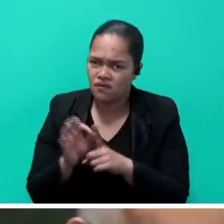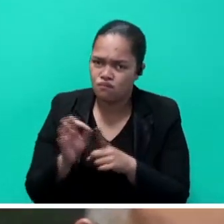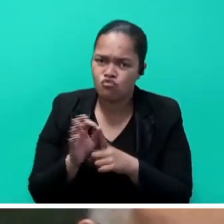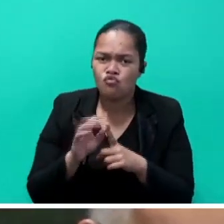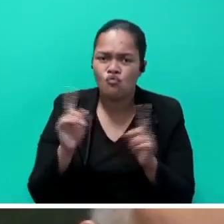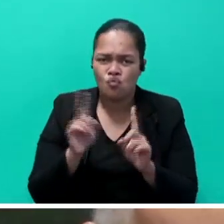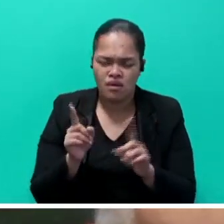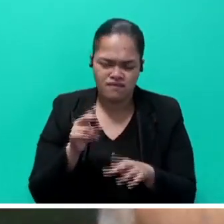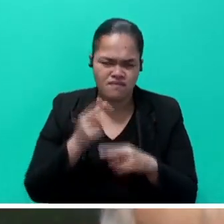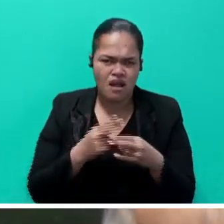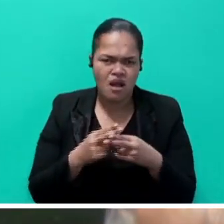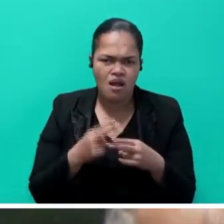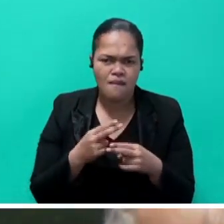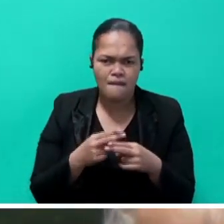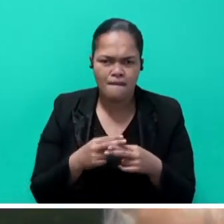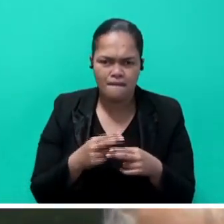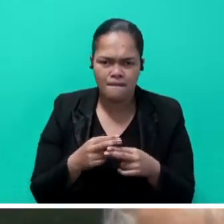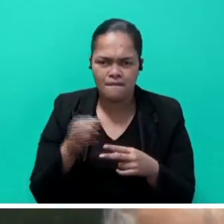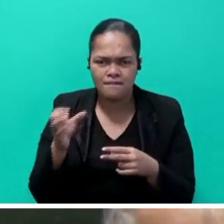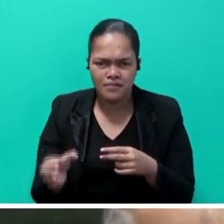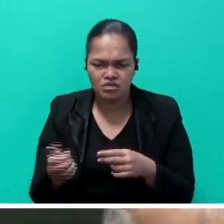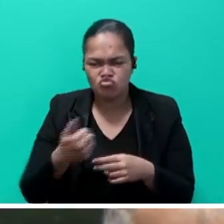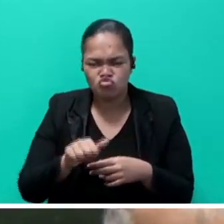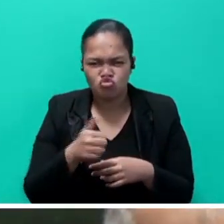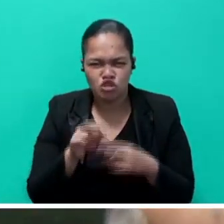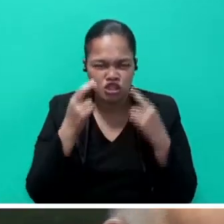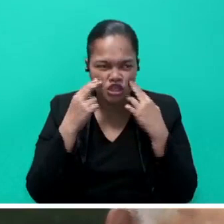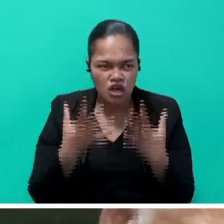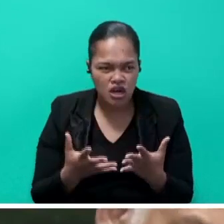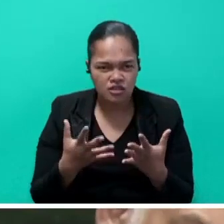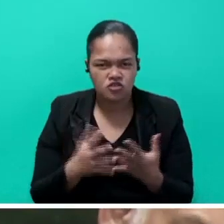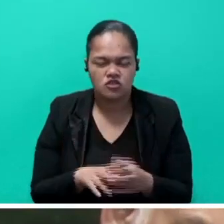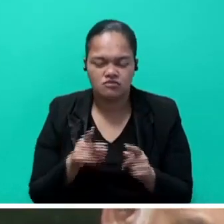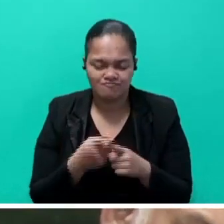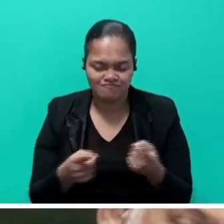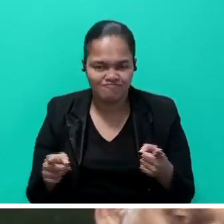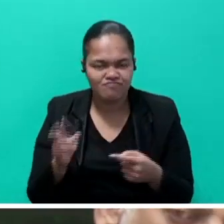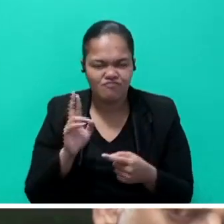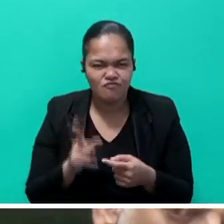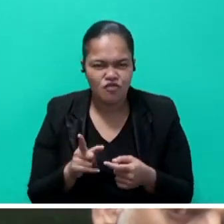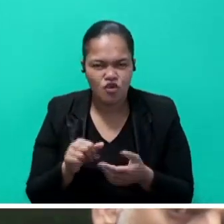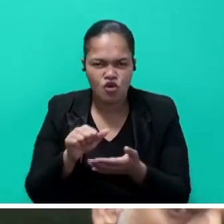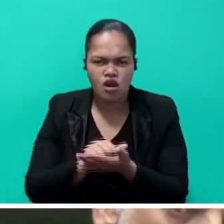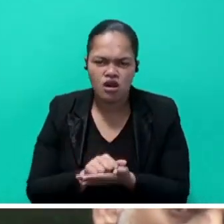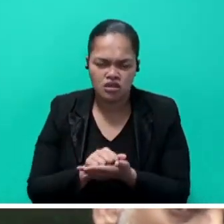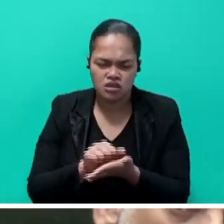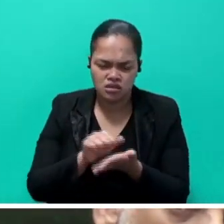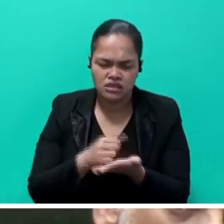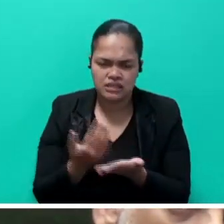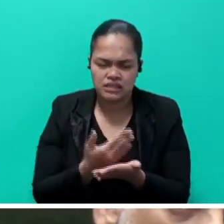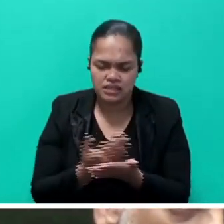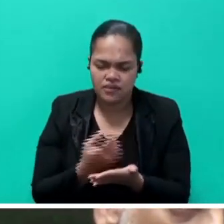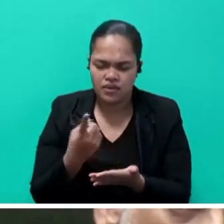areas, as well as the use of nature-based interventions for the restoration and maintenance of